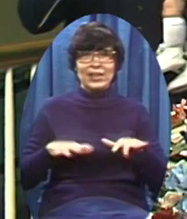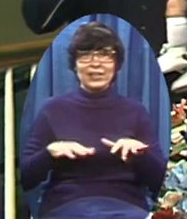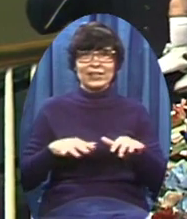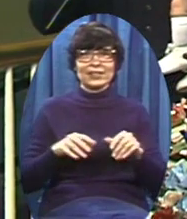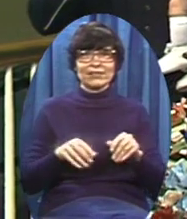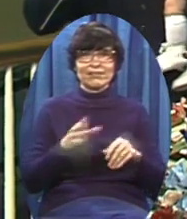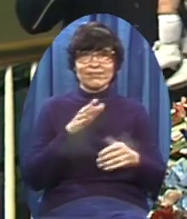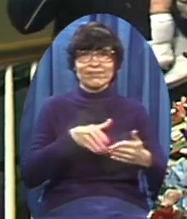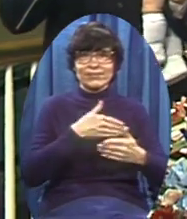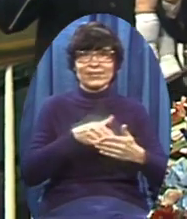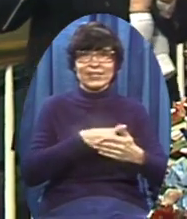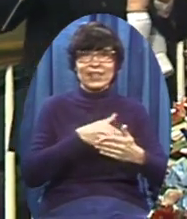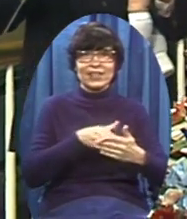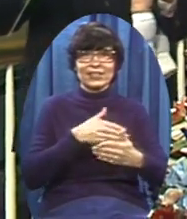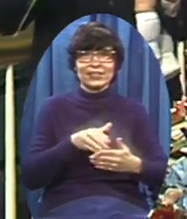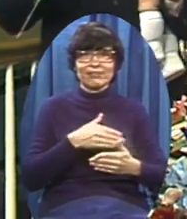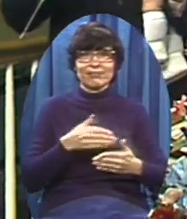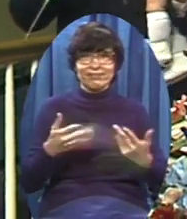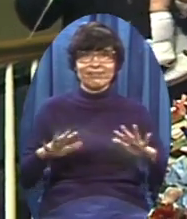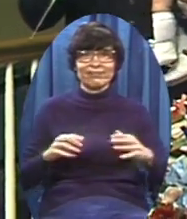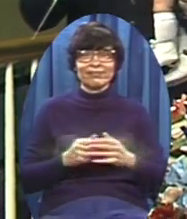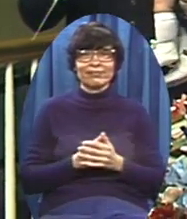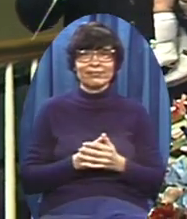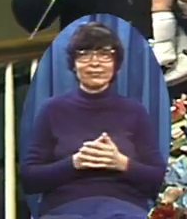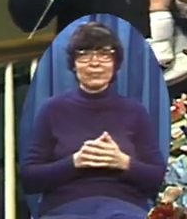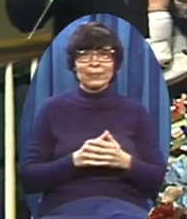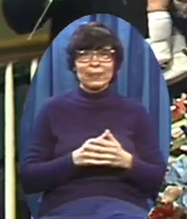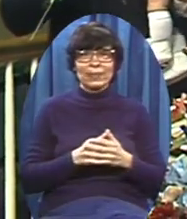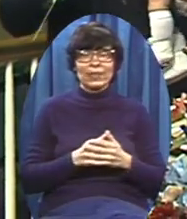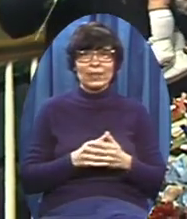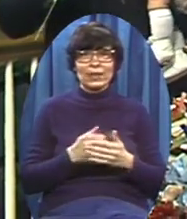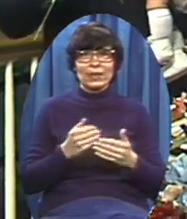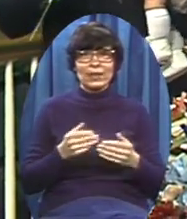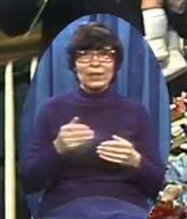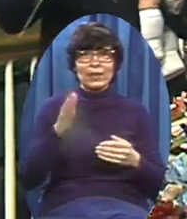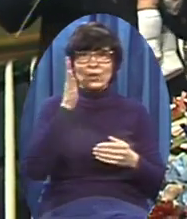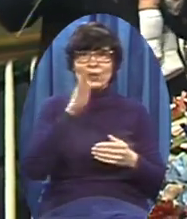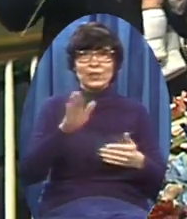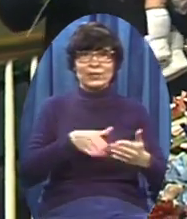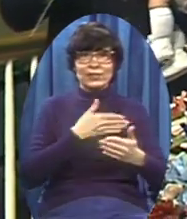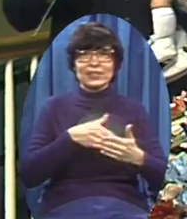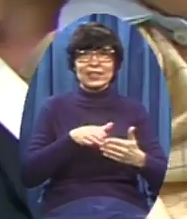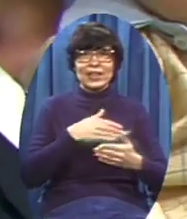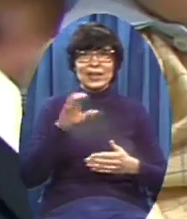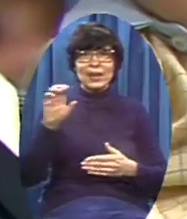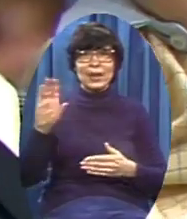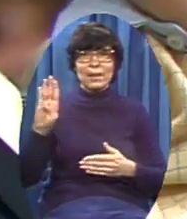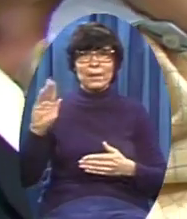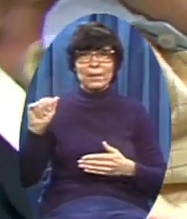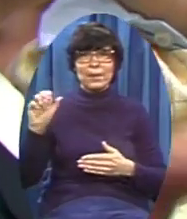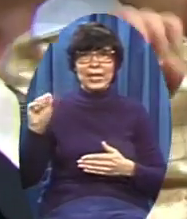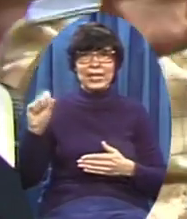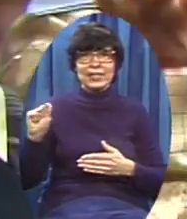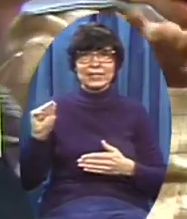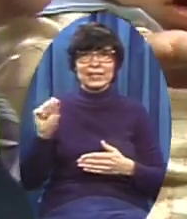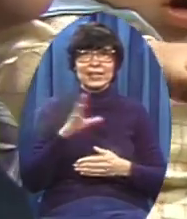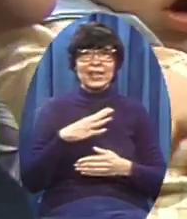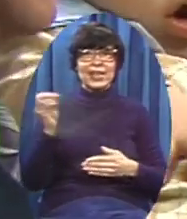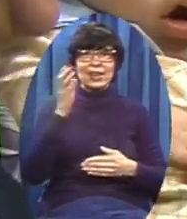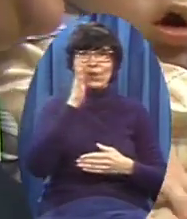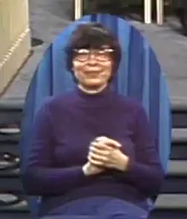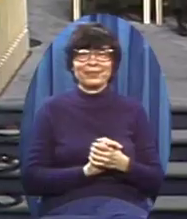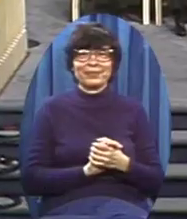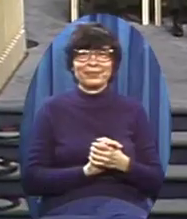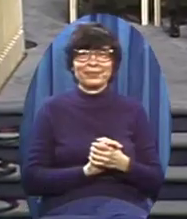and everything. Is he going to sing tenor or bass? Or? I think he's going to be a bass. A bass? And he's going to be tall. That's true. Like,